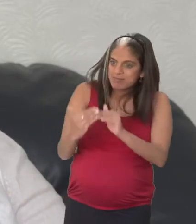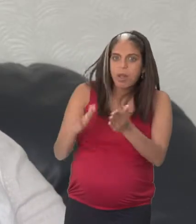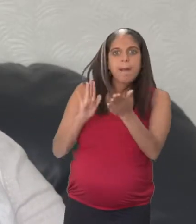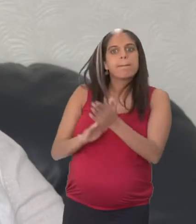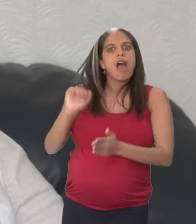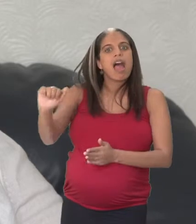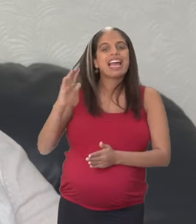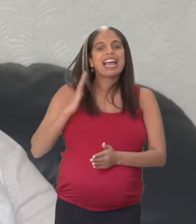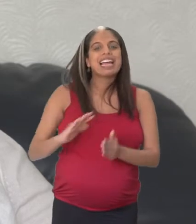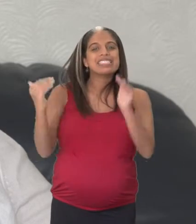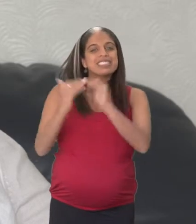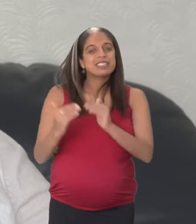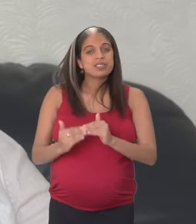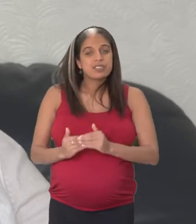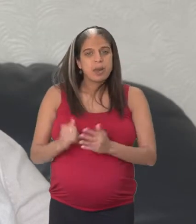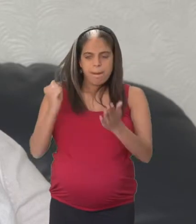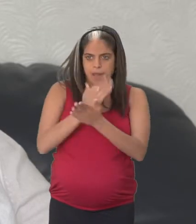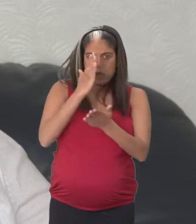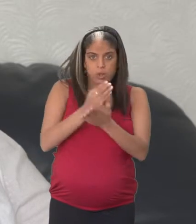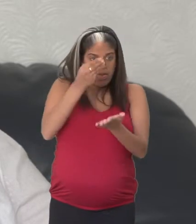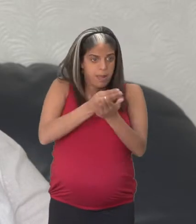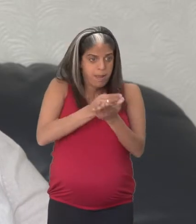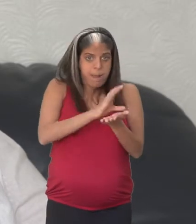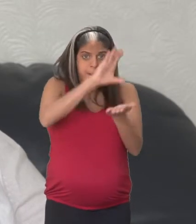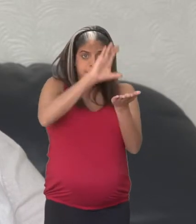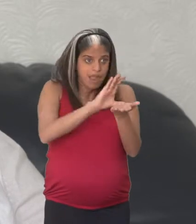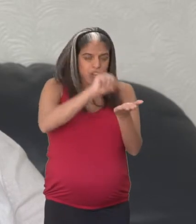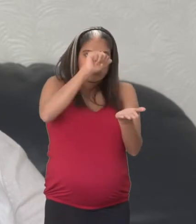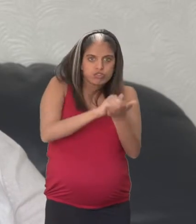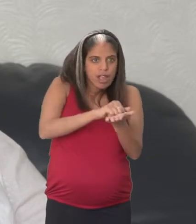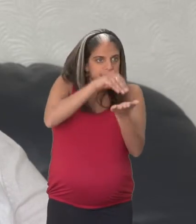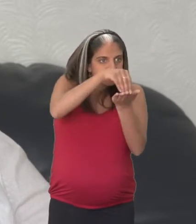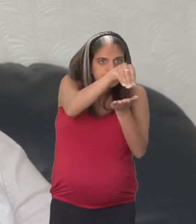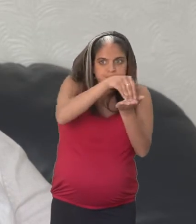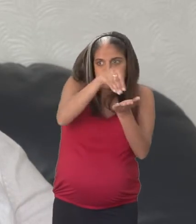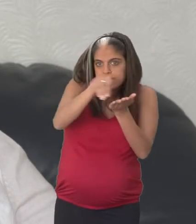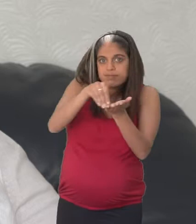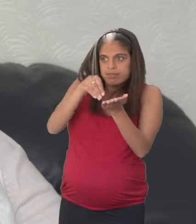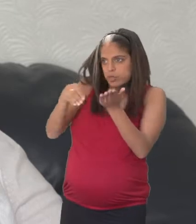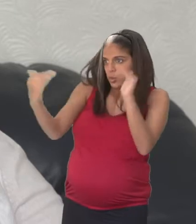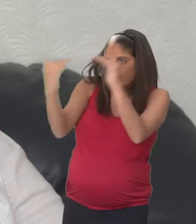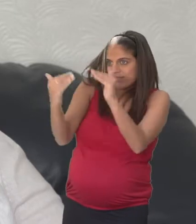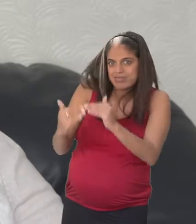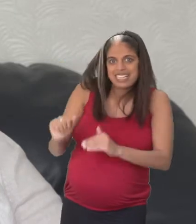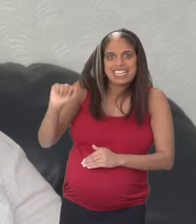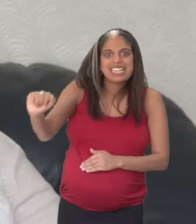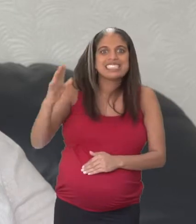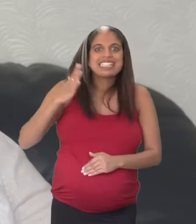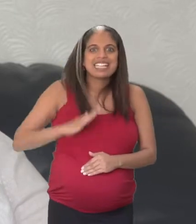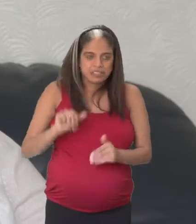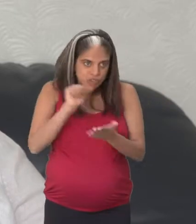Mark's needs, and making sure that the allocated money is